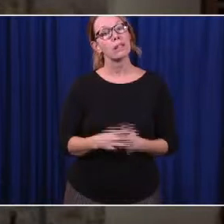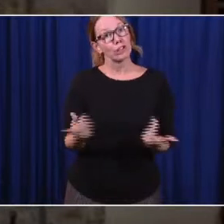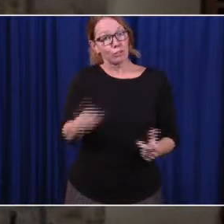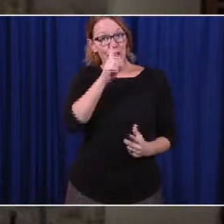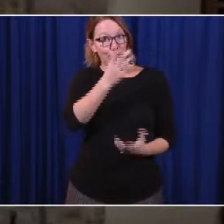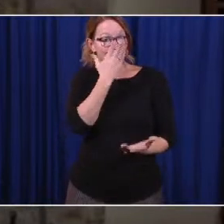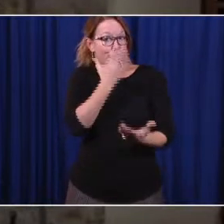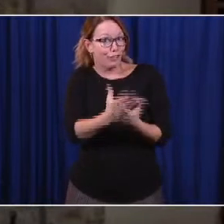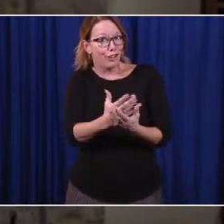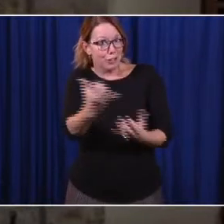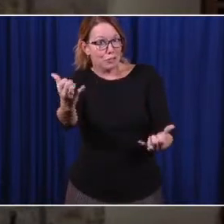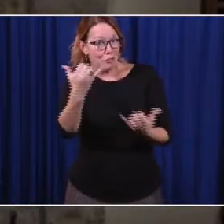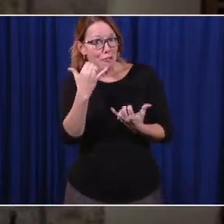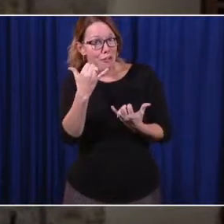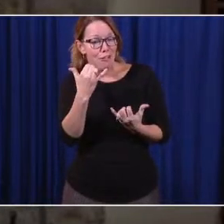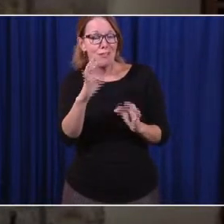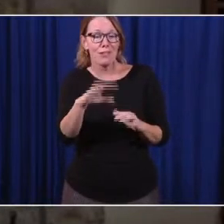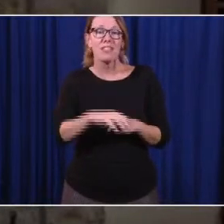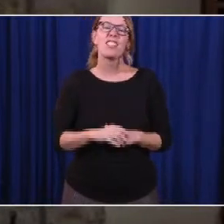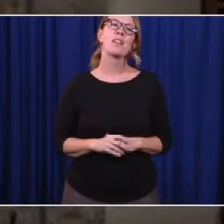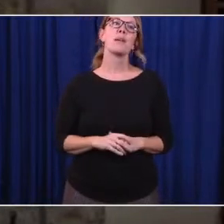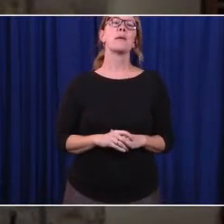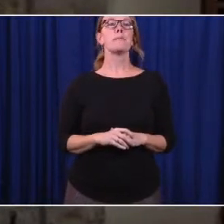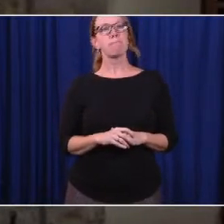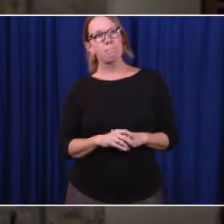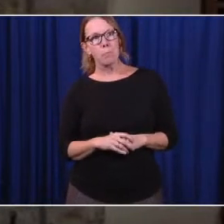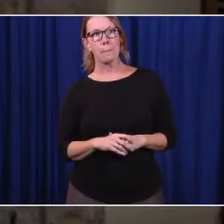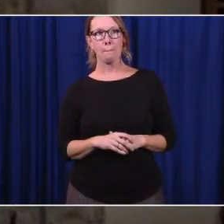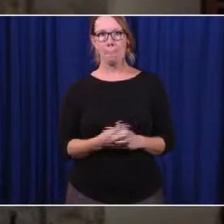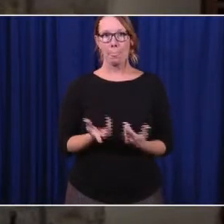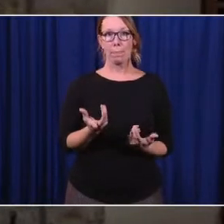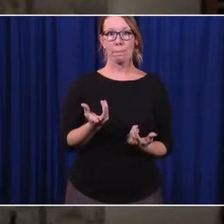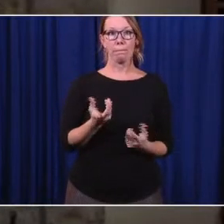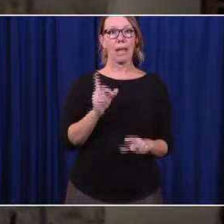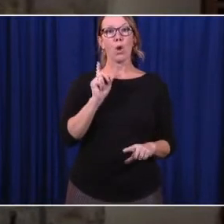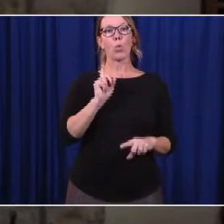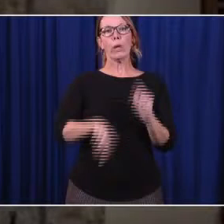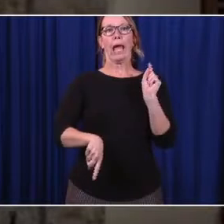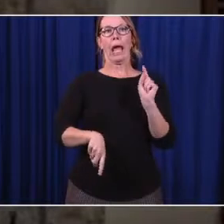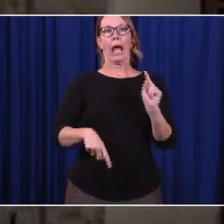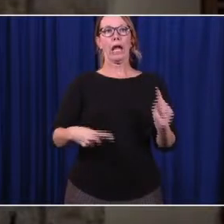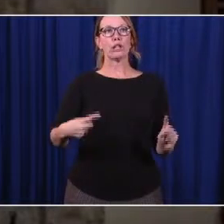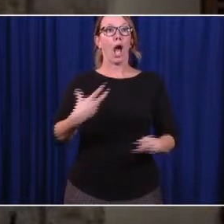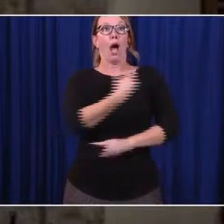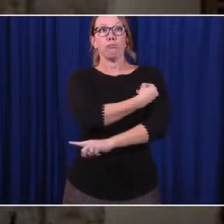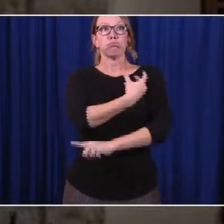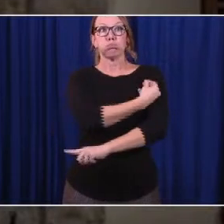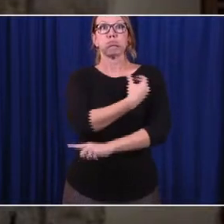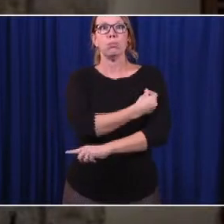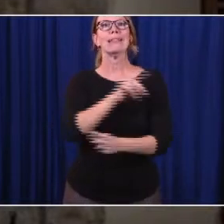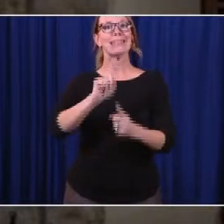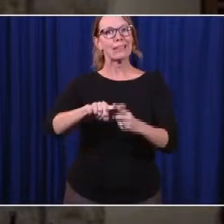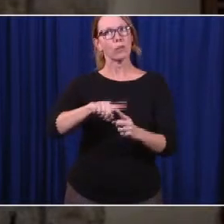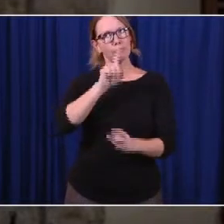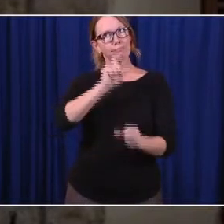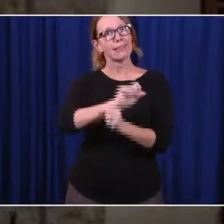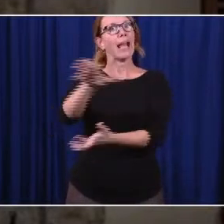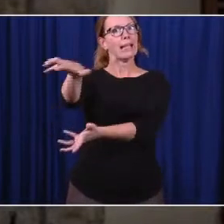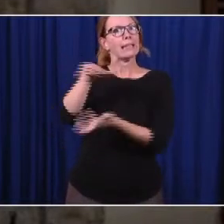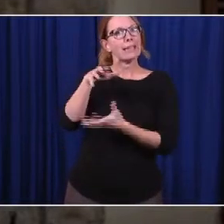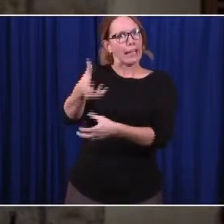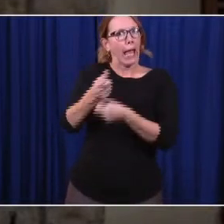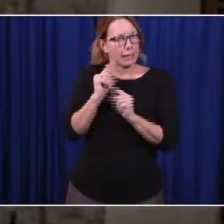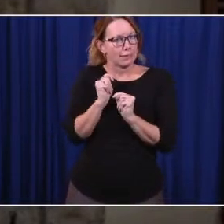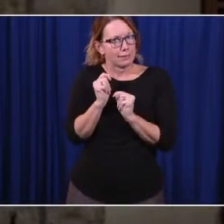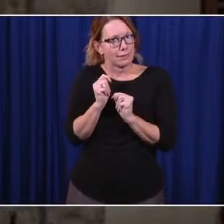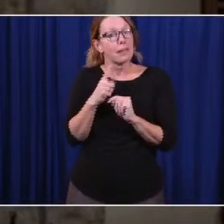call. Now, we can't start putting shots in people's arms until we get it. But